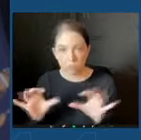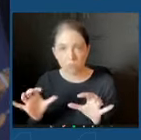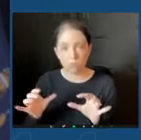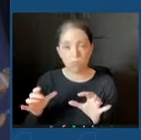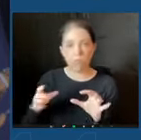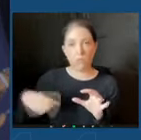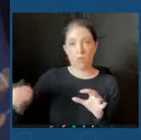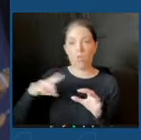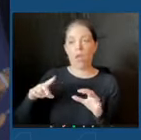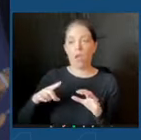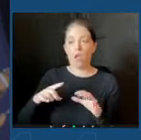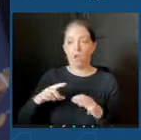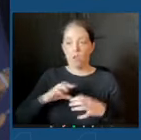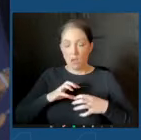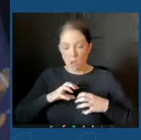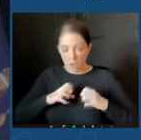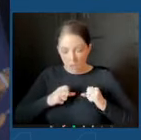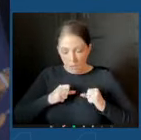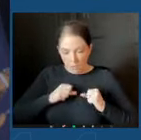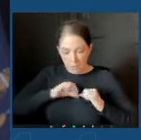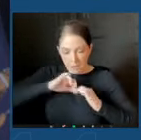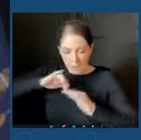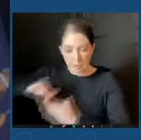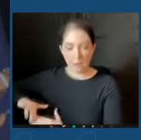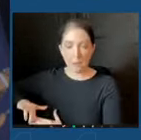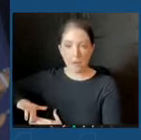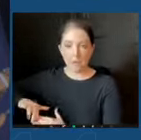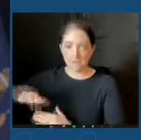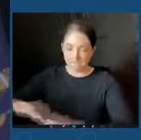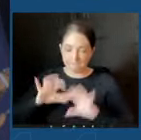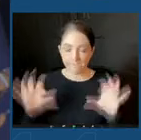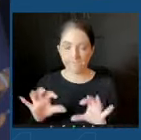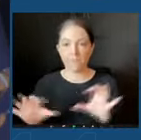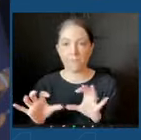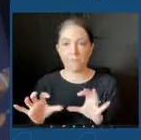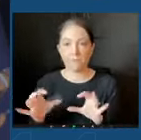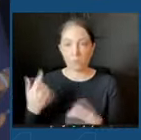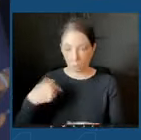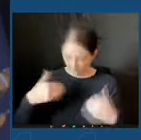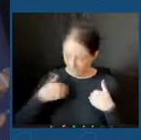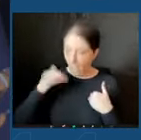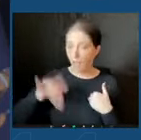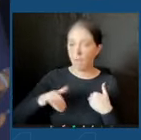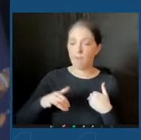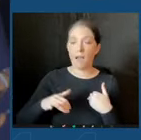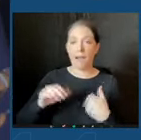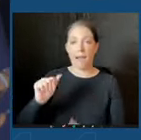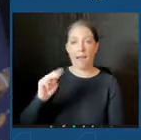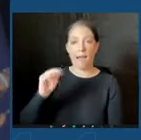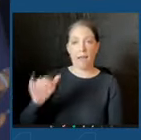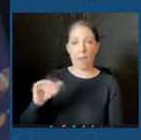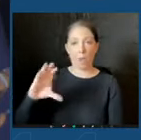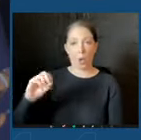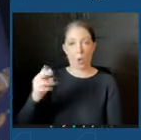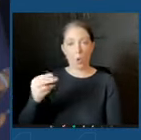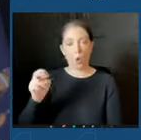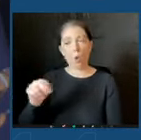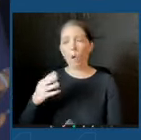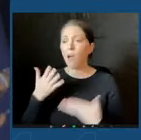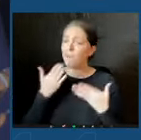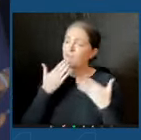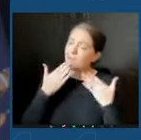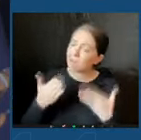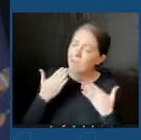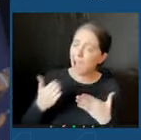aside enormous pain in their own lives. And that's what we have in Amy Cohen. And I want to thank her for being the co-founder of the Families for